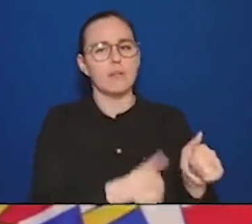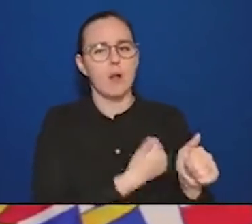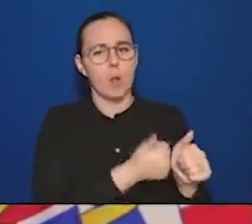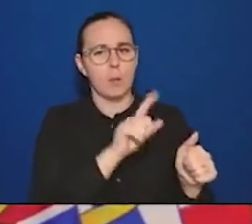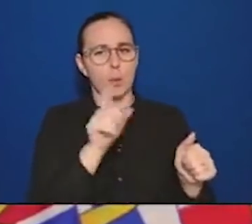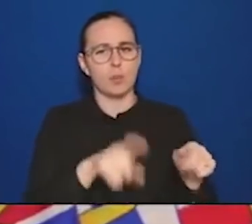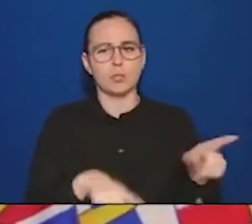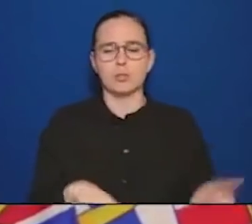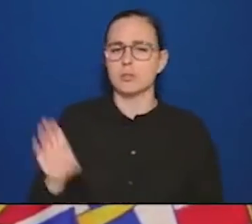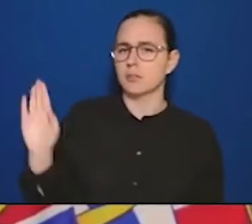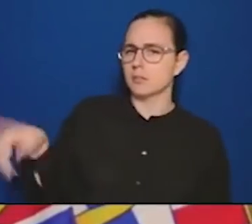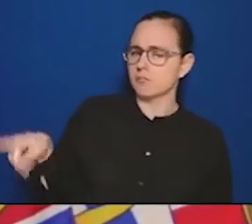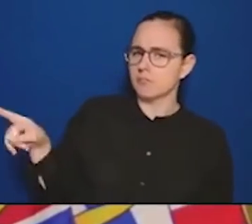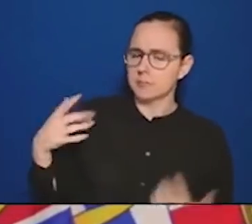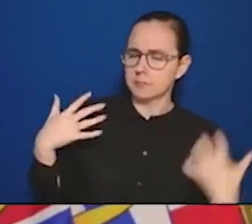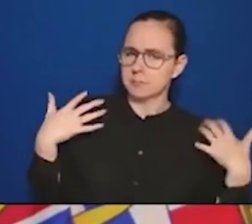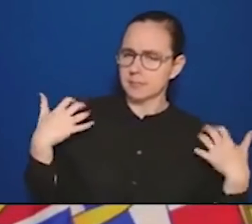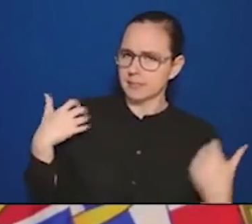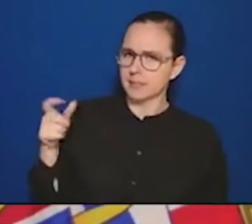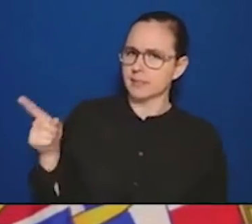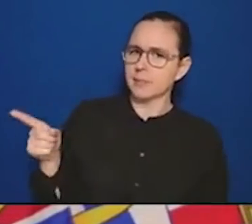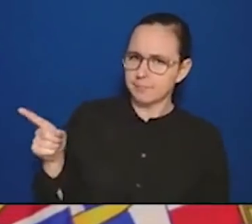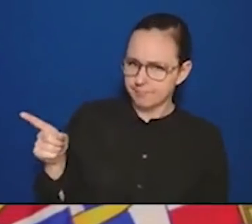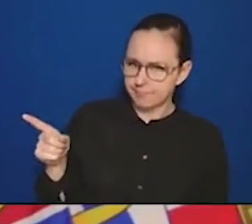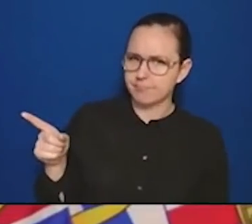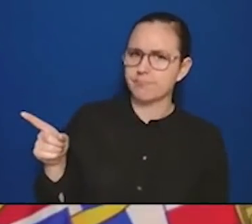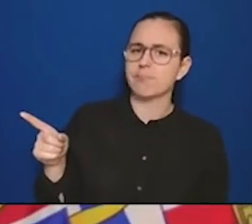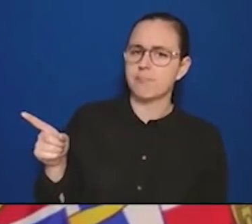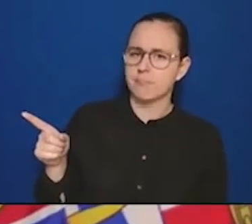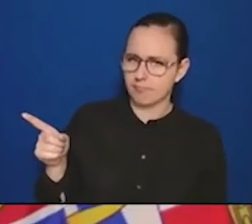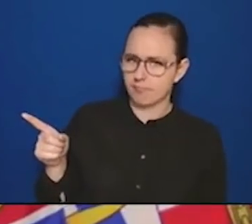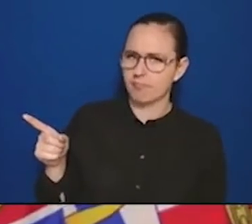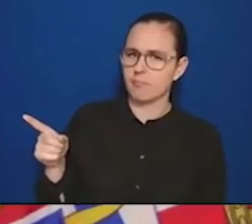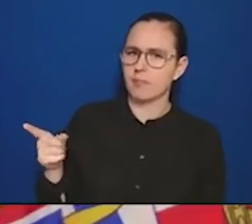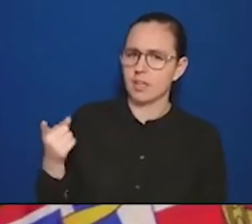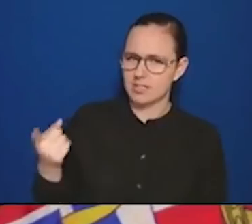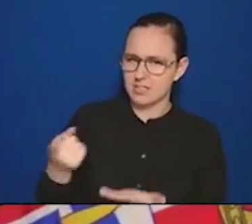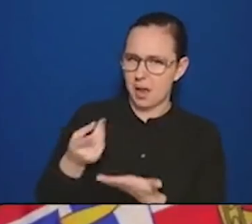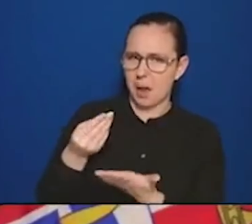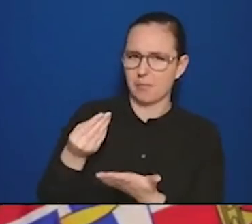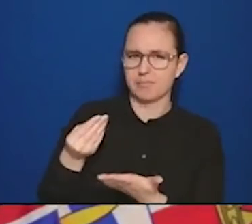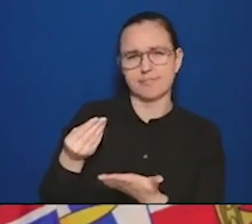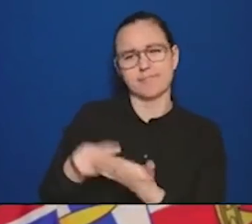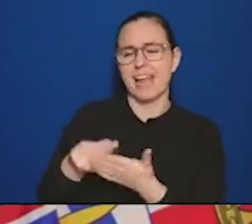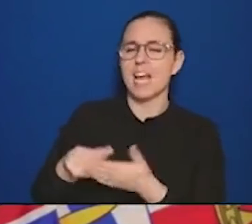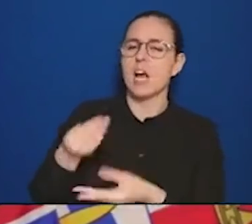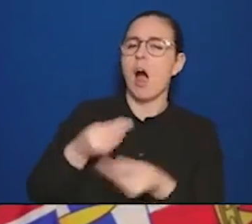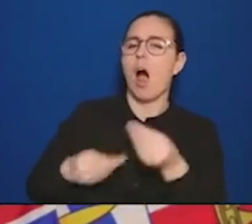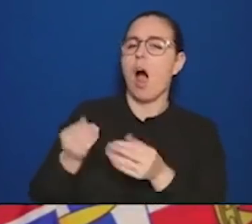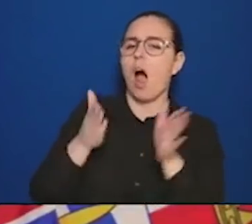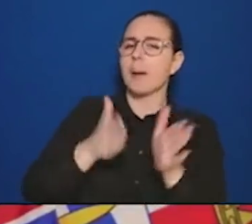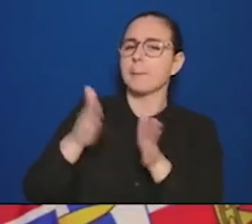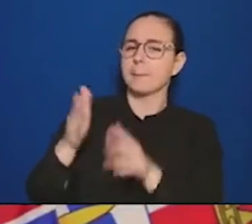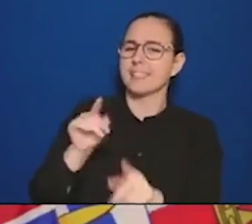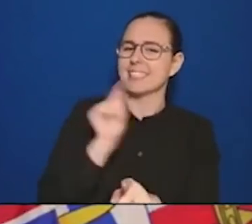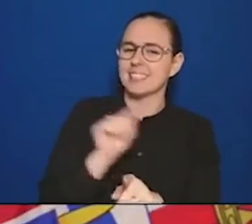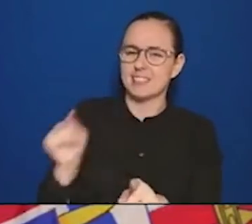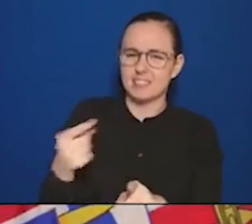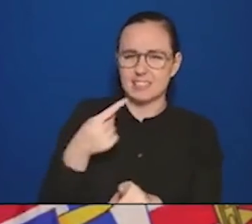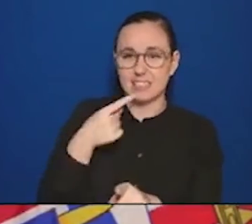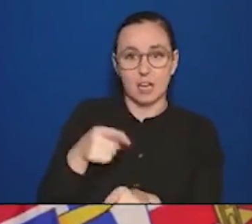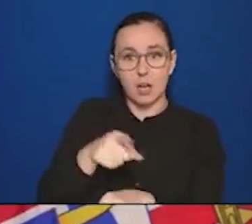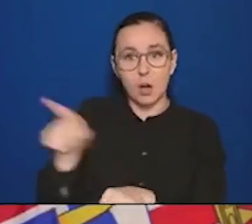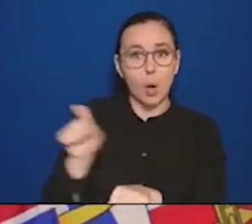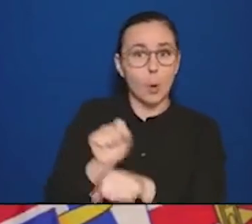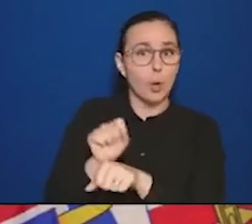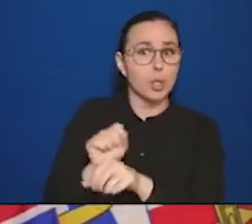economists have talked about how some workers, particularly, as you noted, some vulnerable workers might have not had access to these